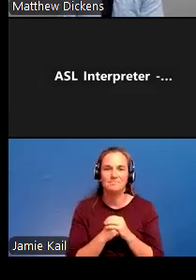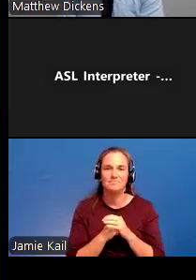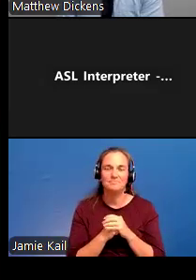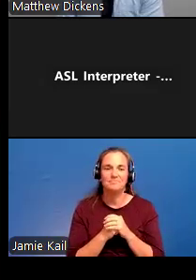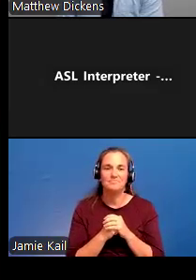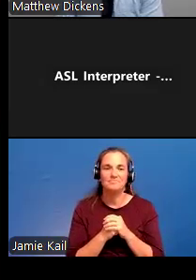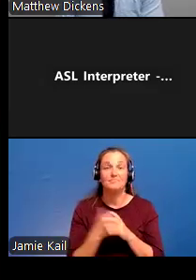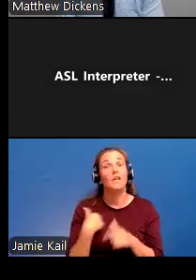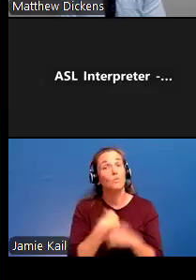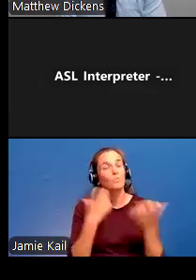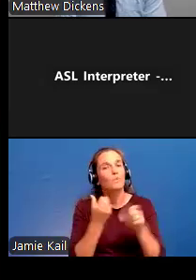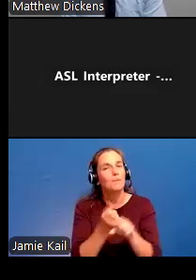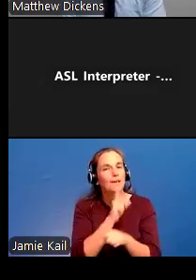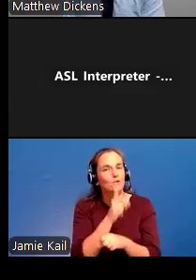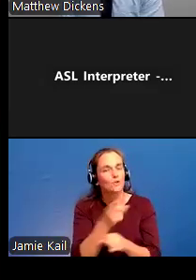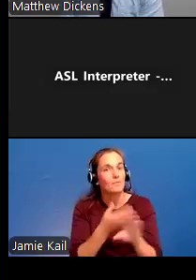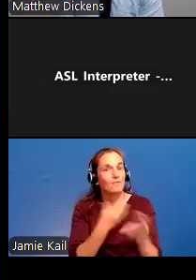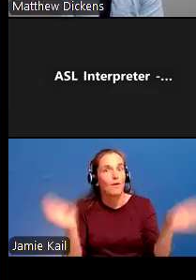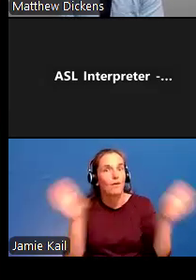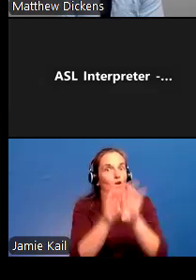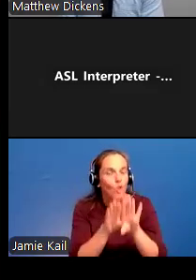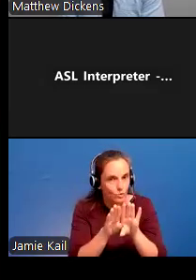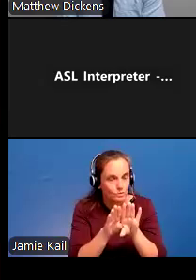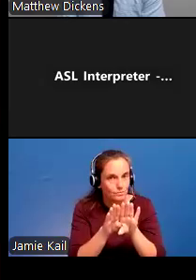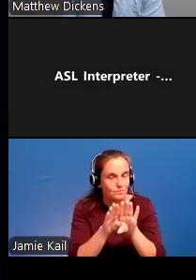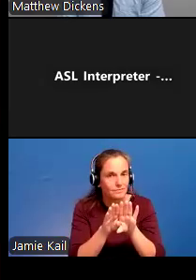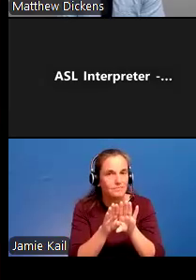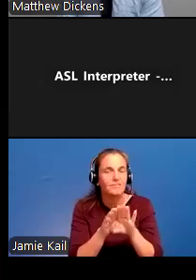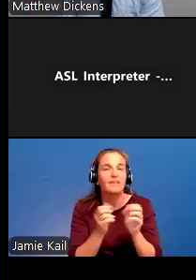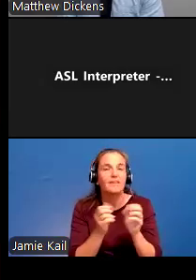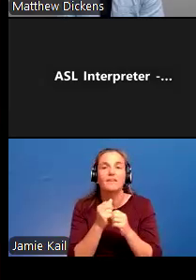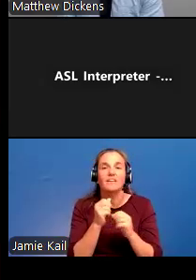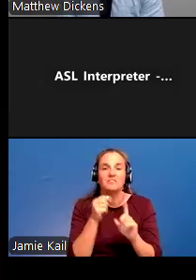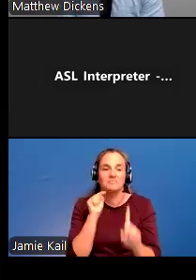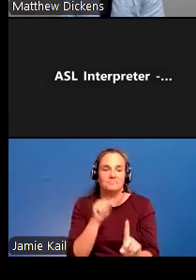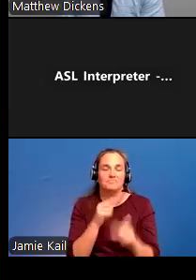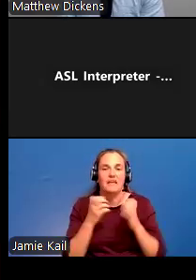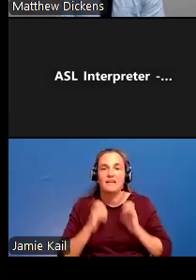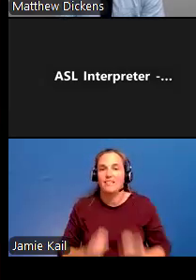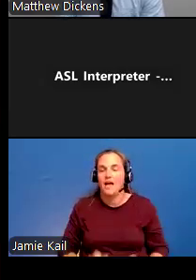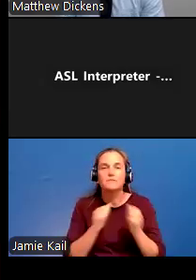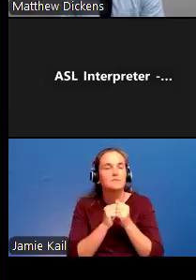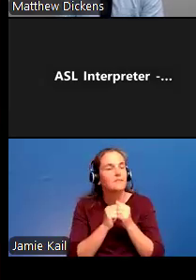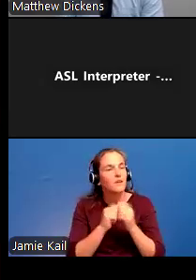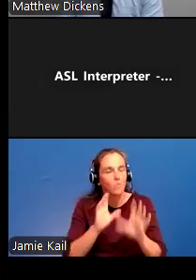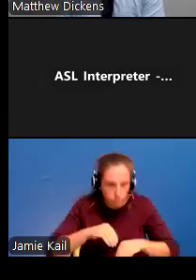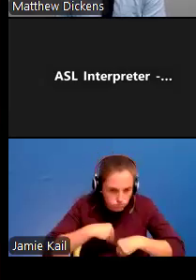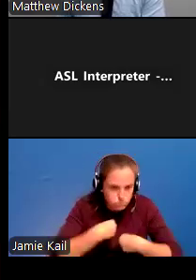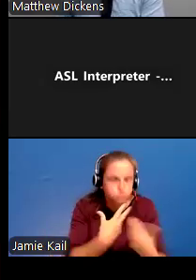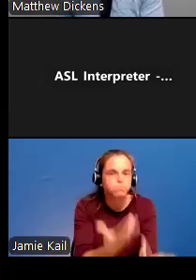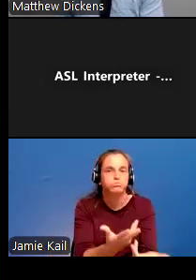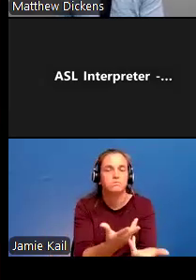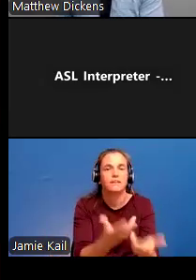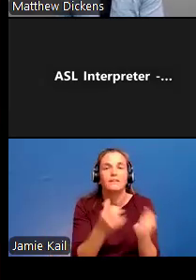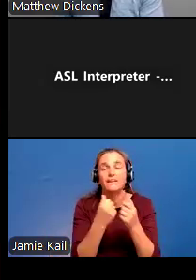We want to ensure before closing cases that our clients, we've exhausted all efforts and that to